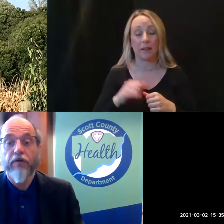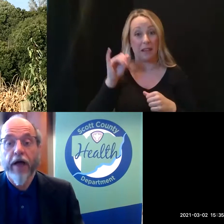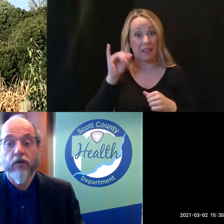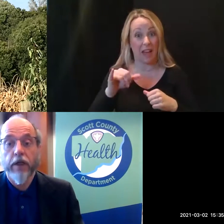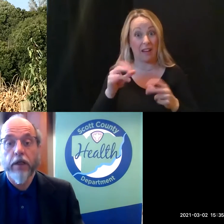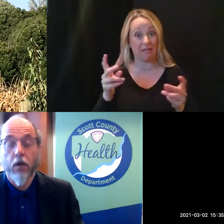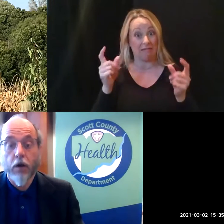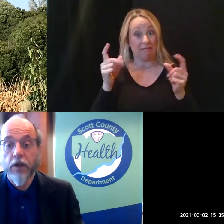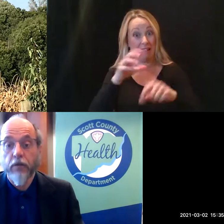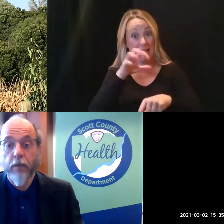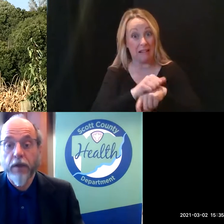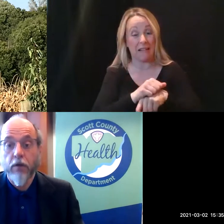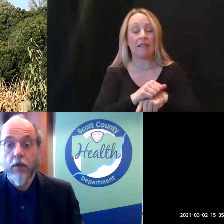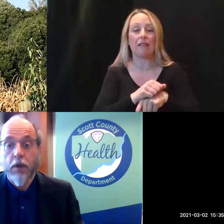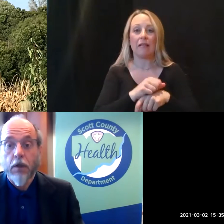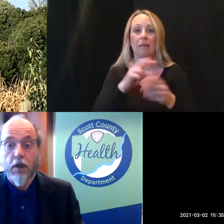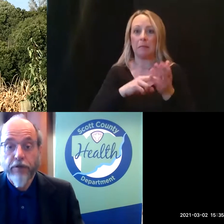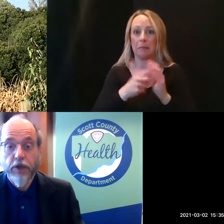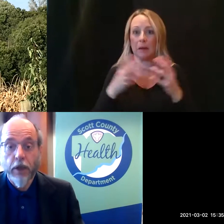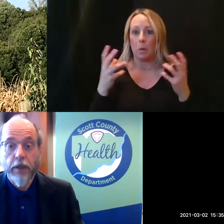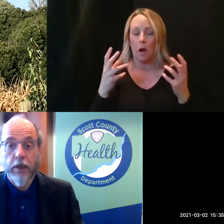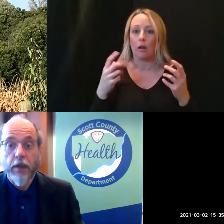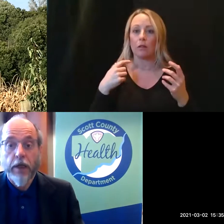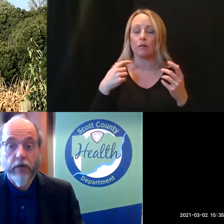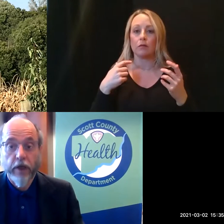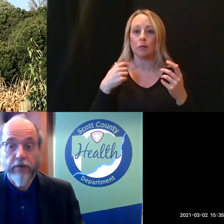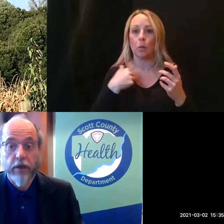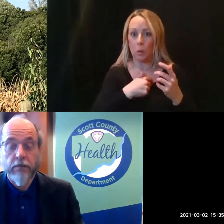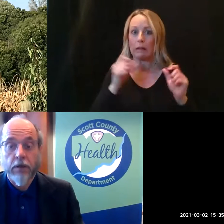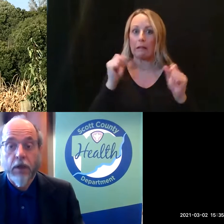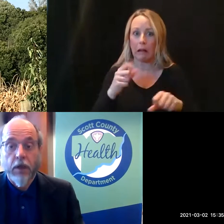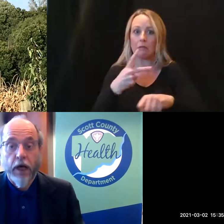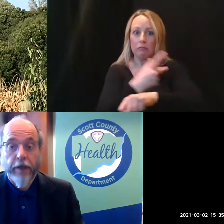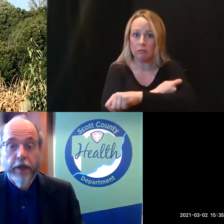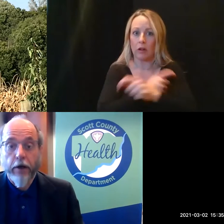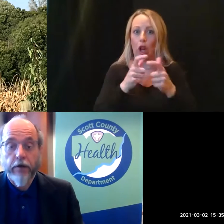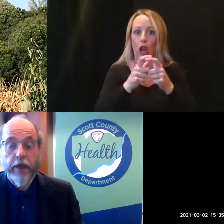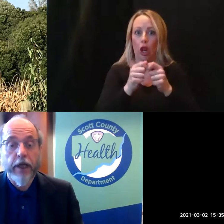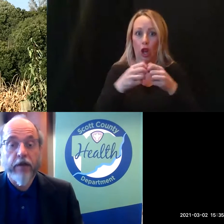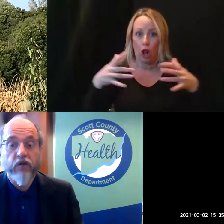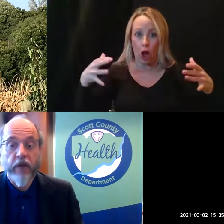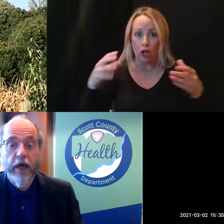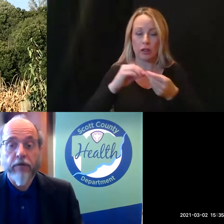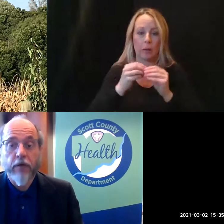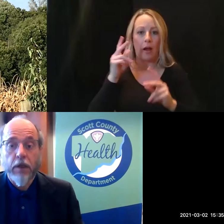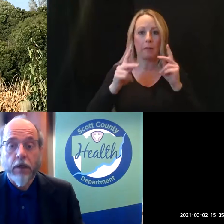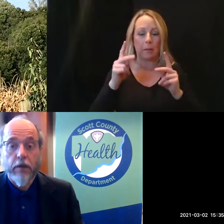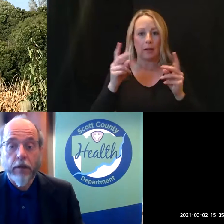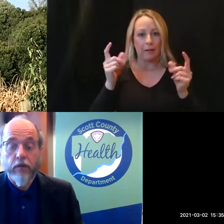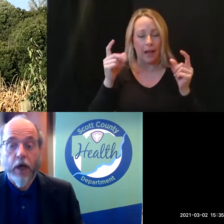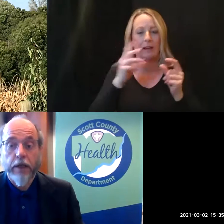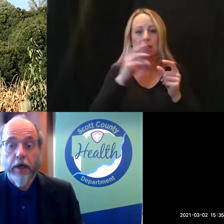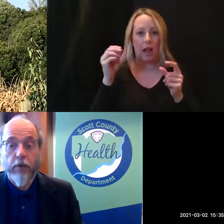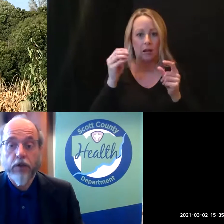capable of vaccinating large numbers of people efficiently and safely. I thank our dedicated staff,